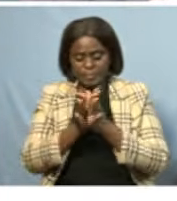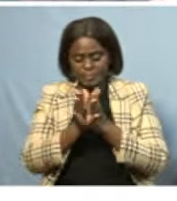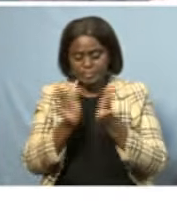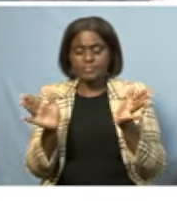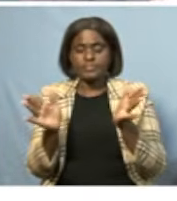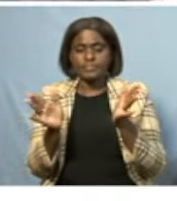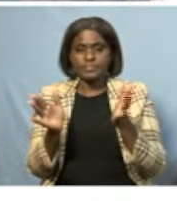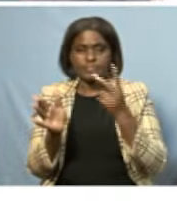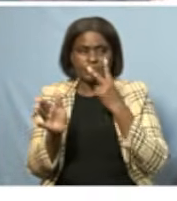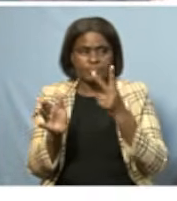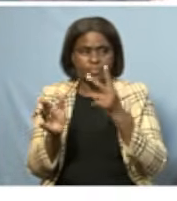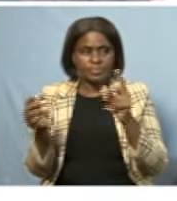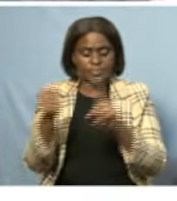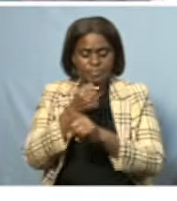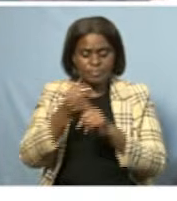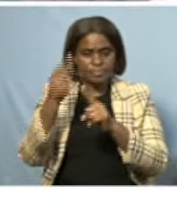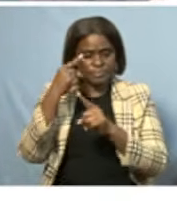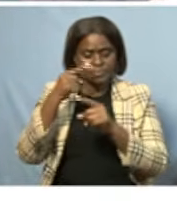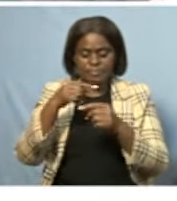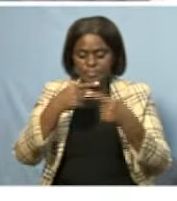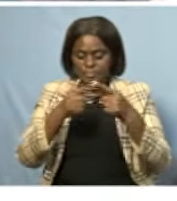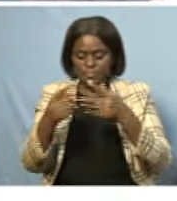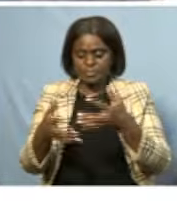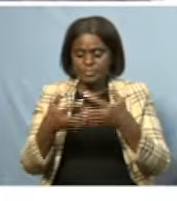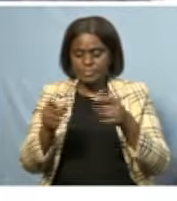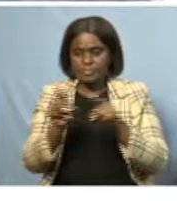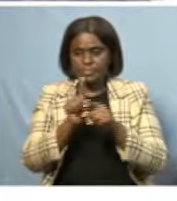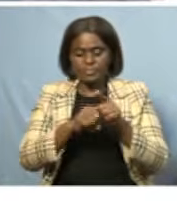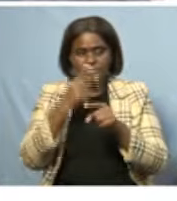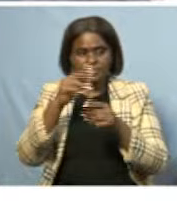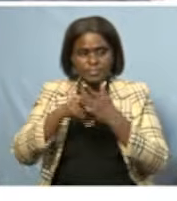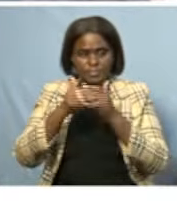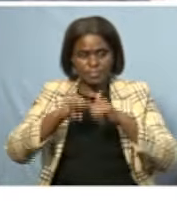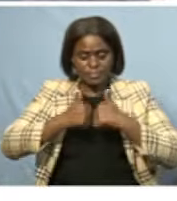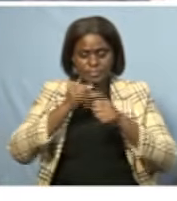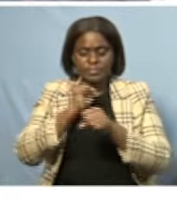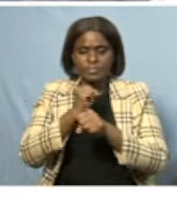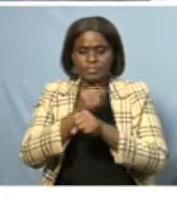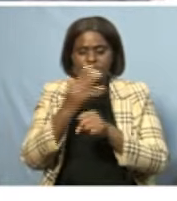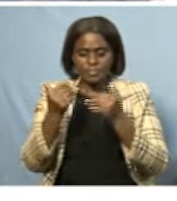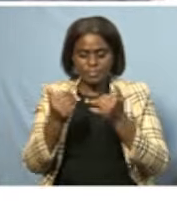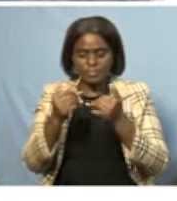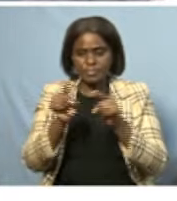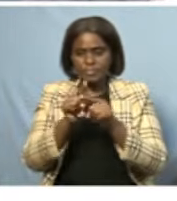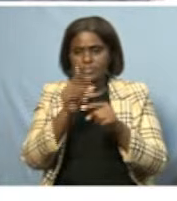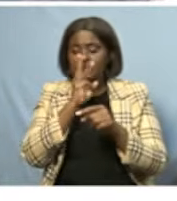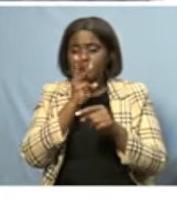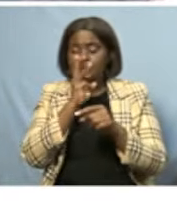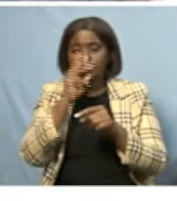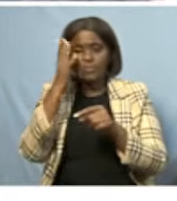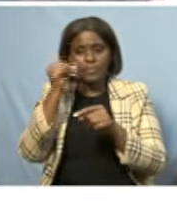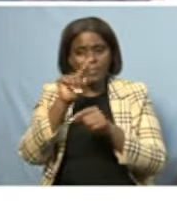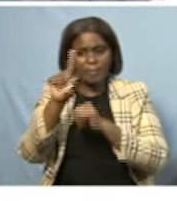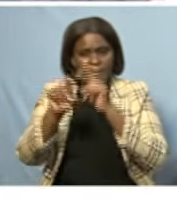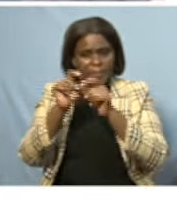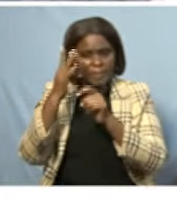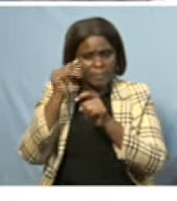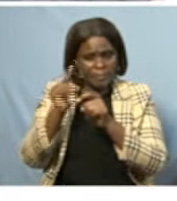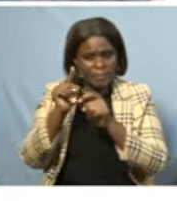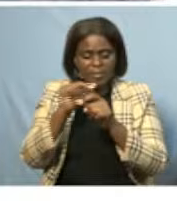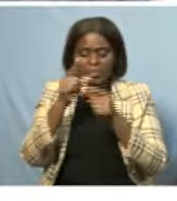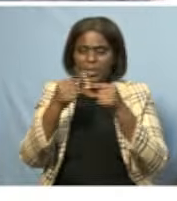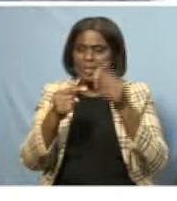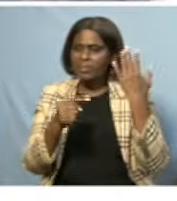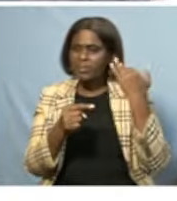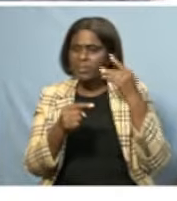diversification. Look at the fight for mechanization. Look at how we are doing things now. The question is, why wasn't this